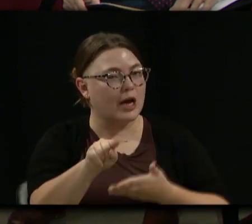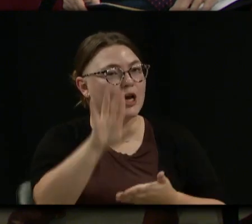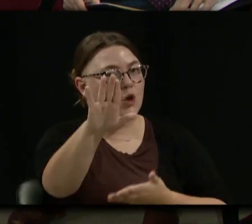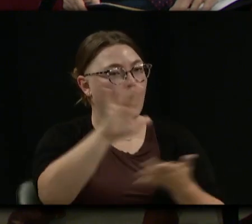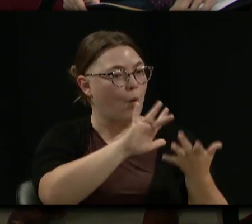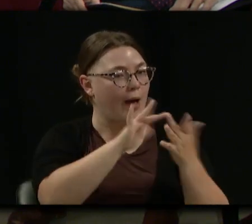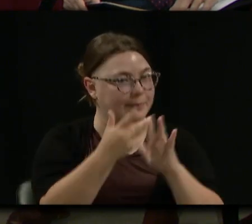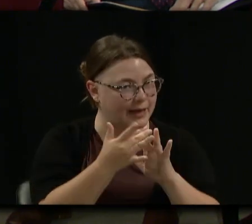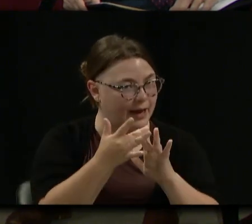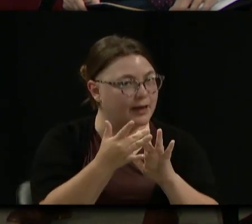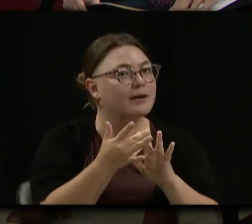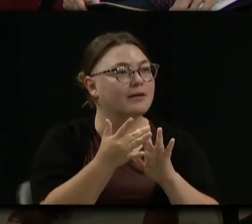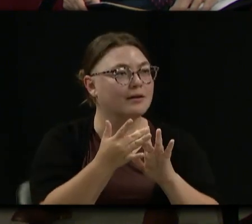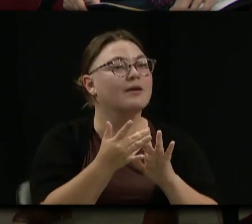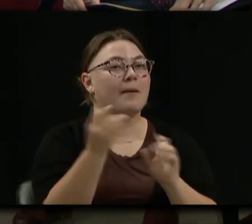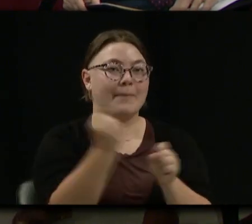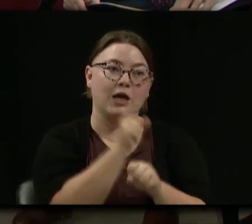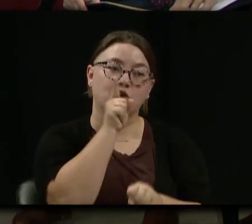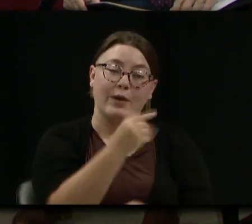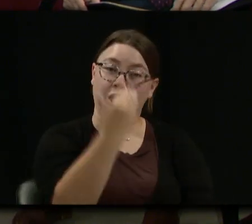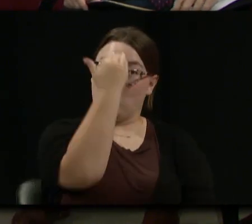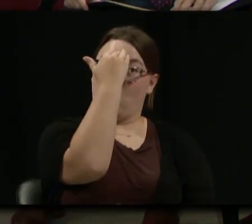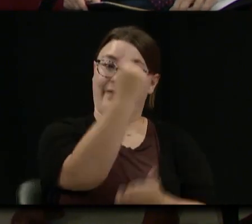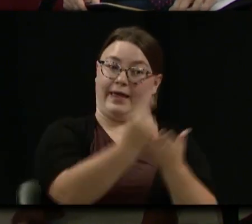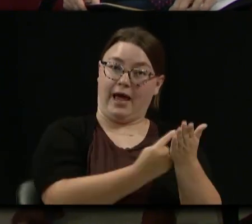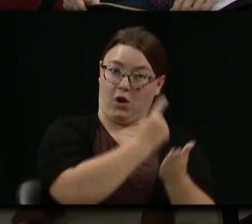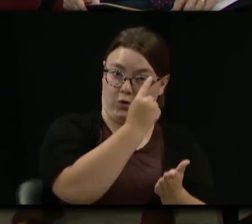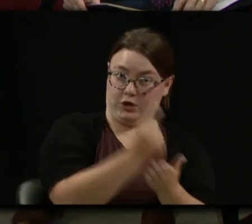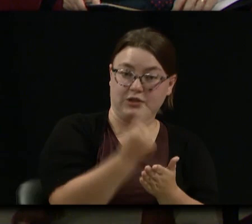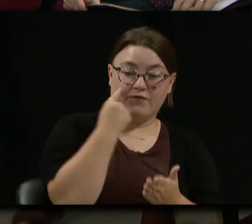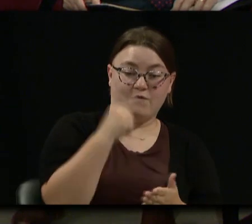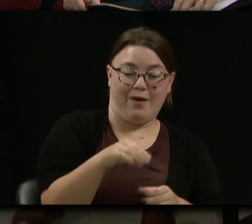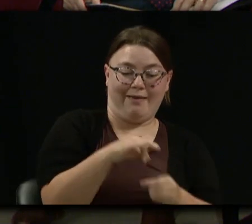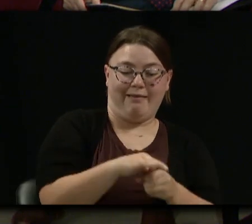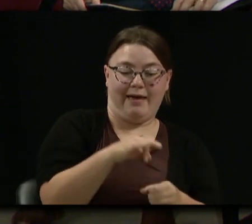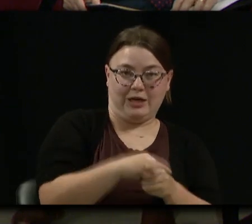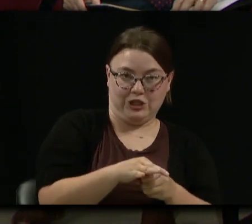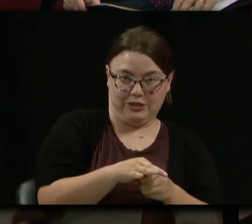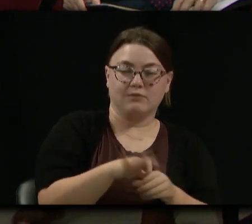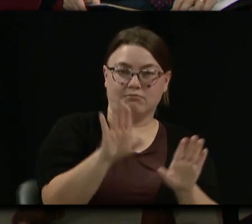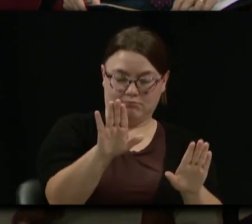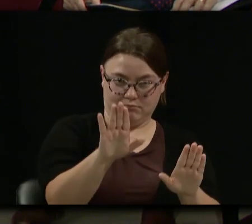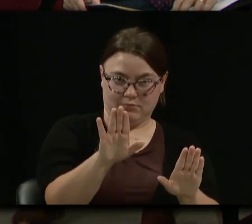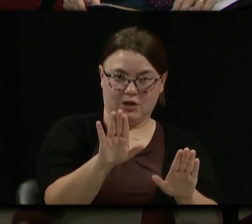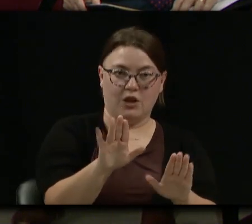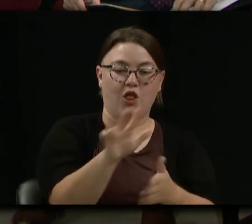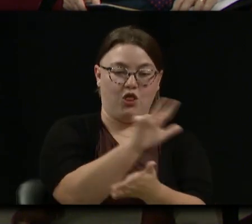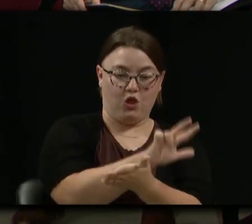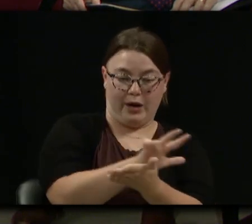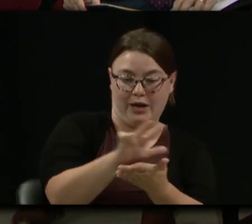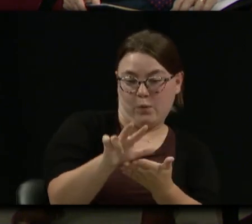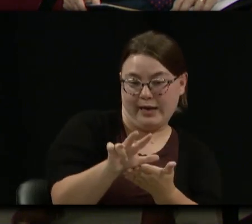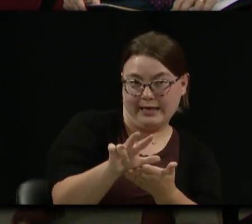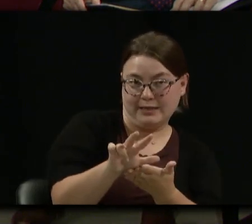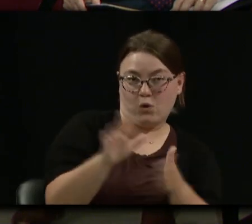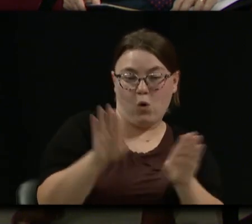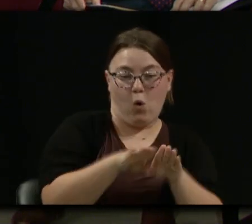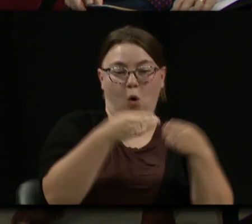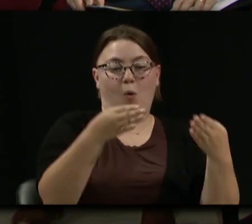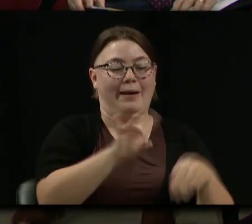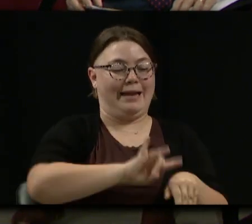voting hours for this upcoming election. Of course, the first 3 weeks, we have you 8 to 5